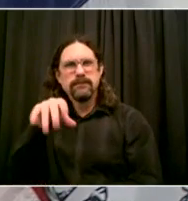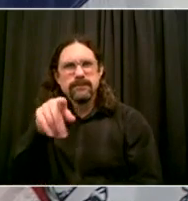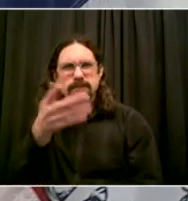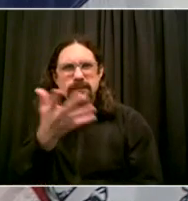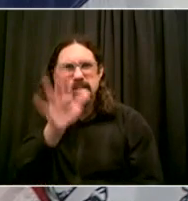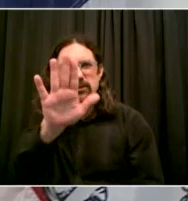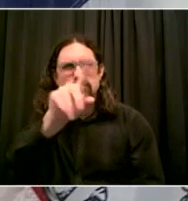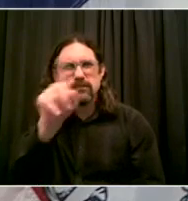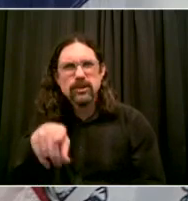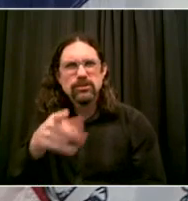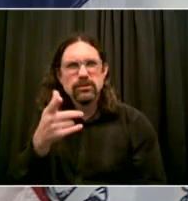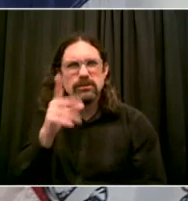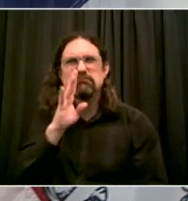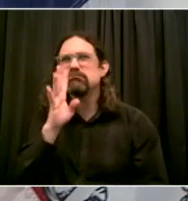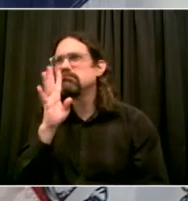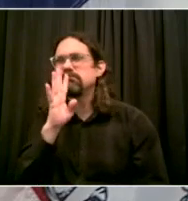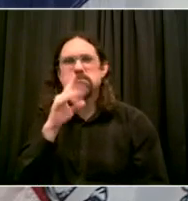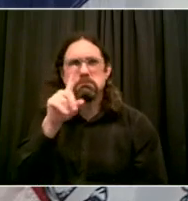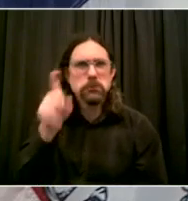development is a good idea.